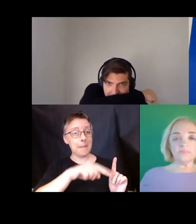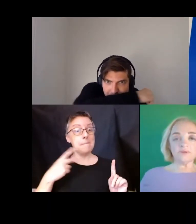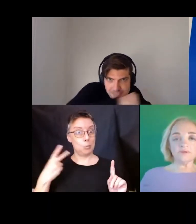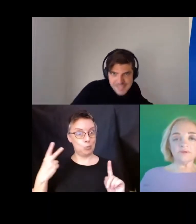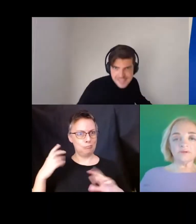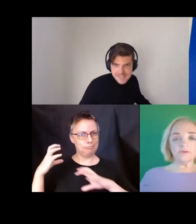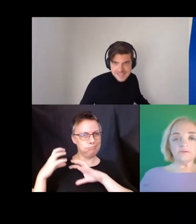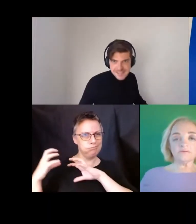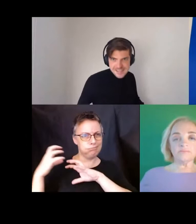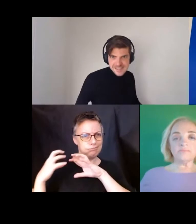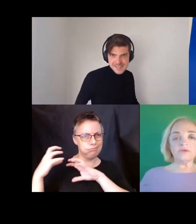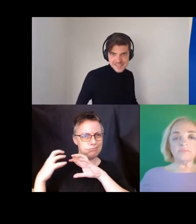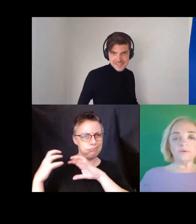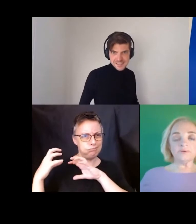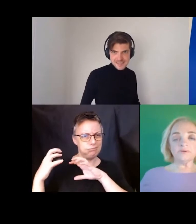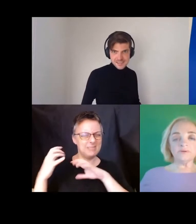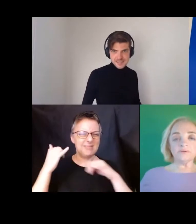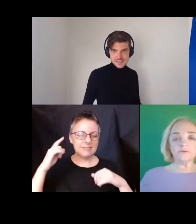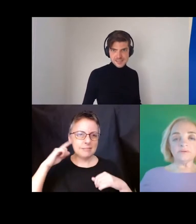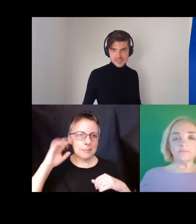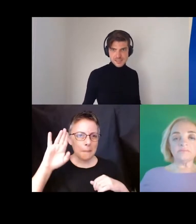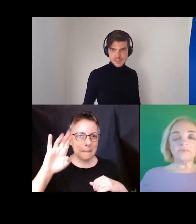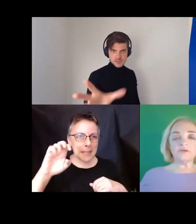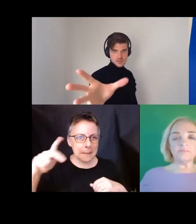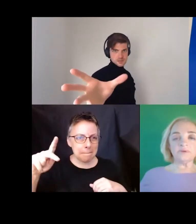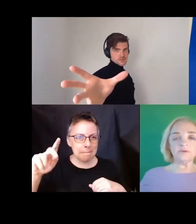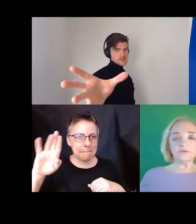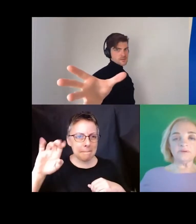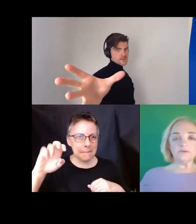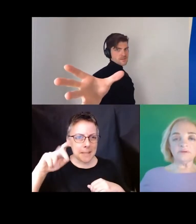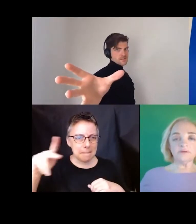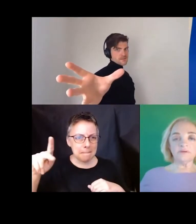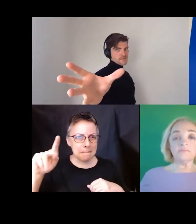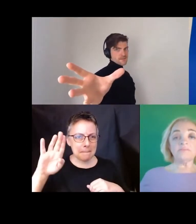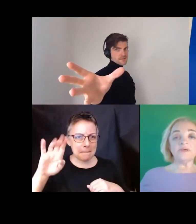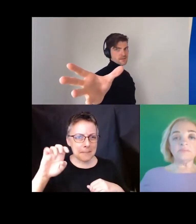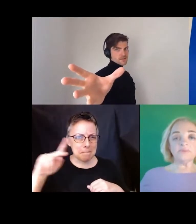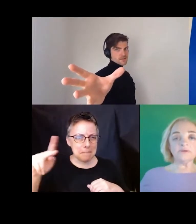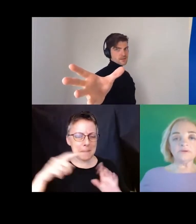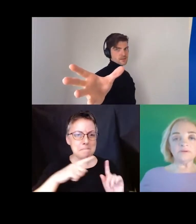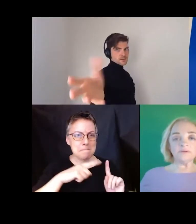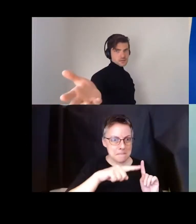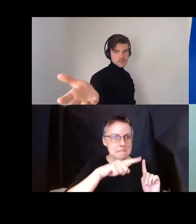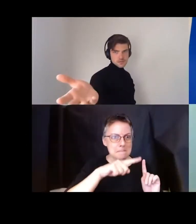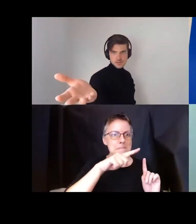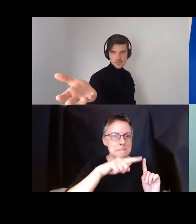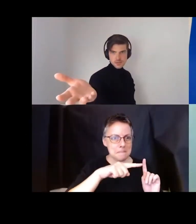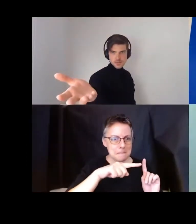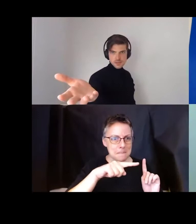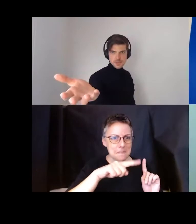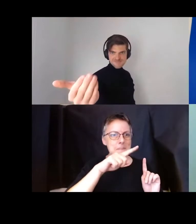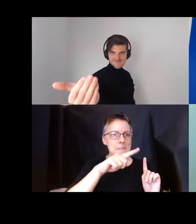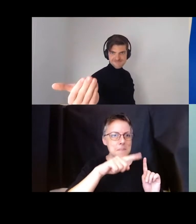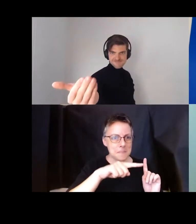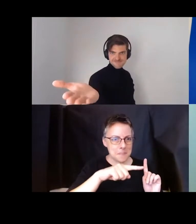Beep, beep, beep, beep.